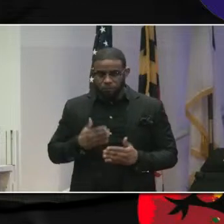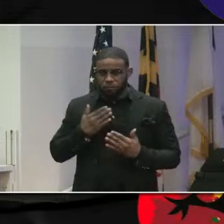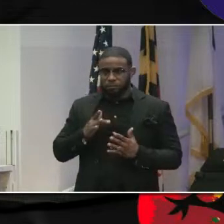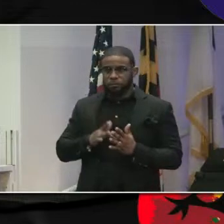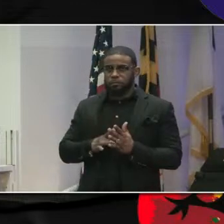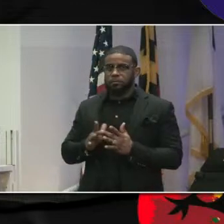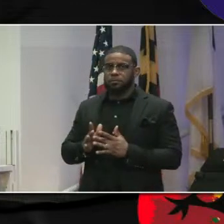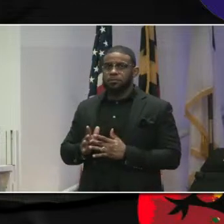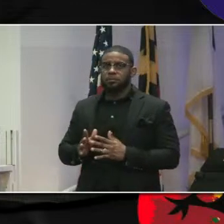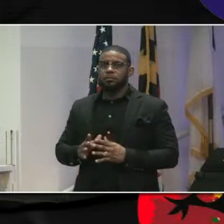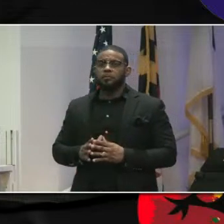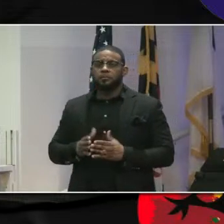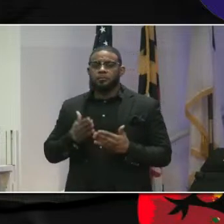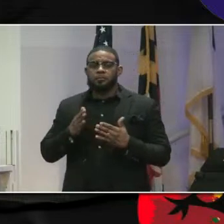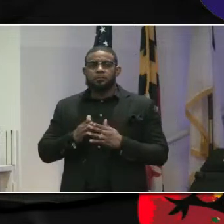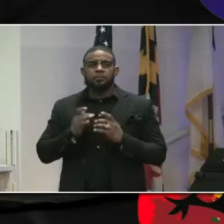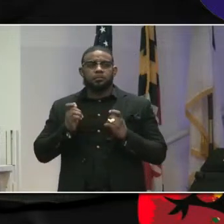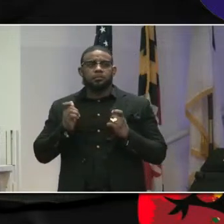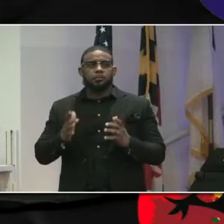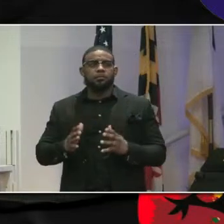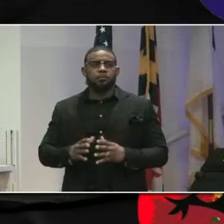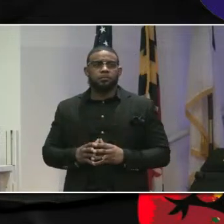Jesus. Hallelujah.